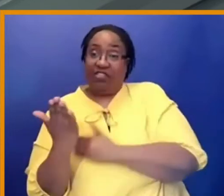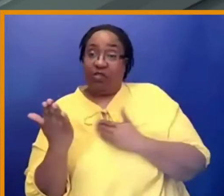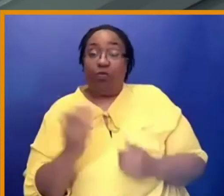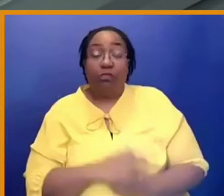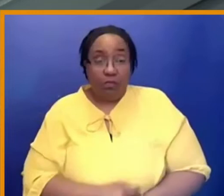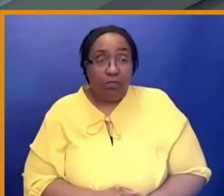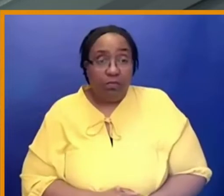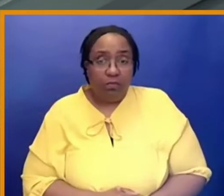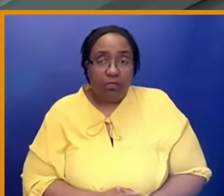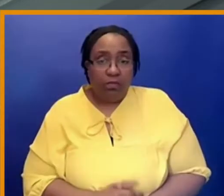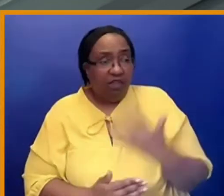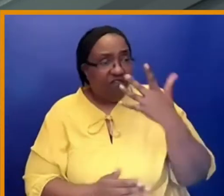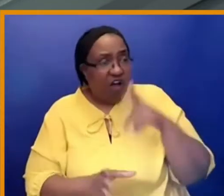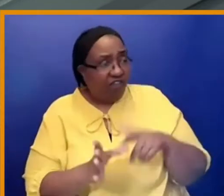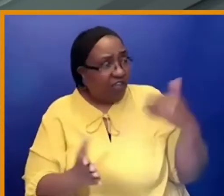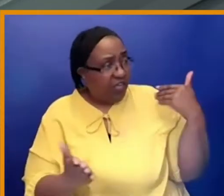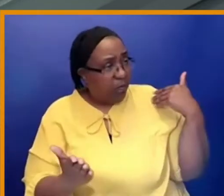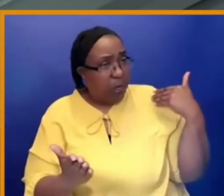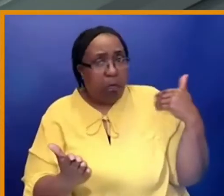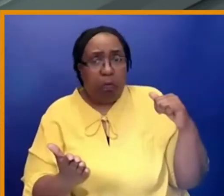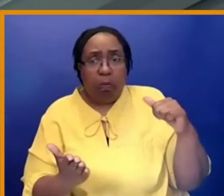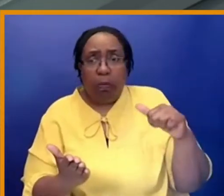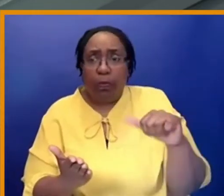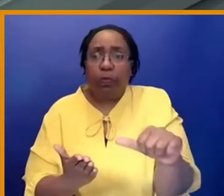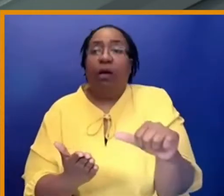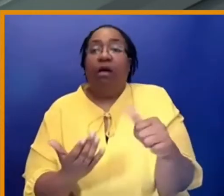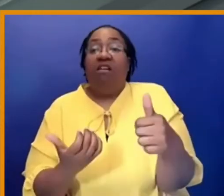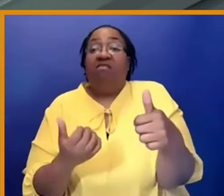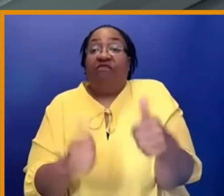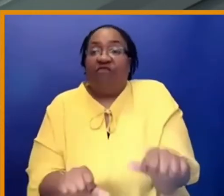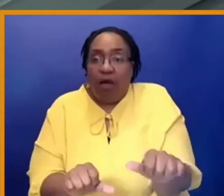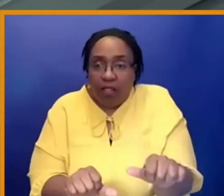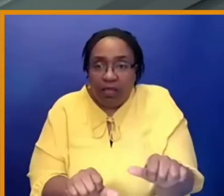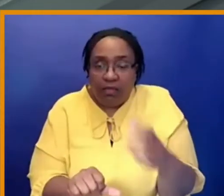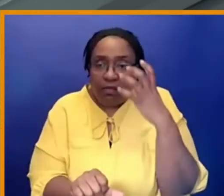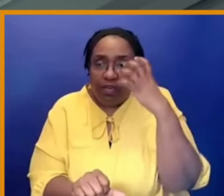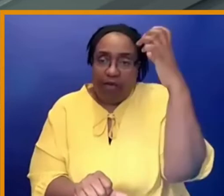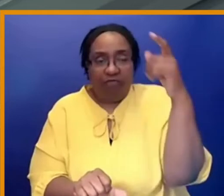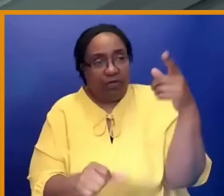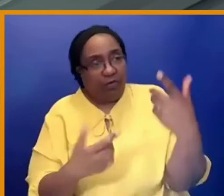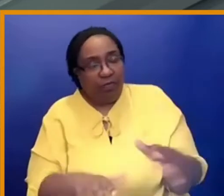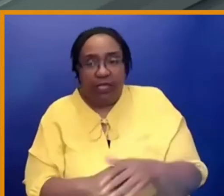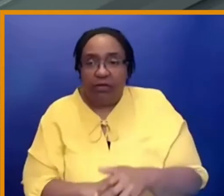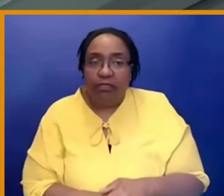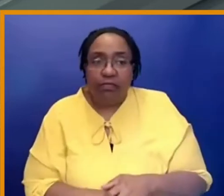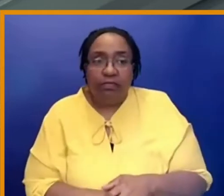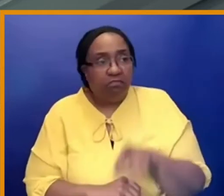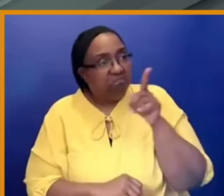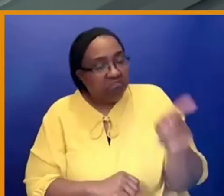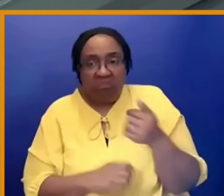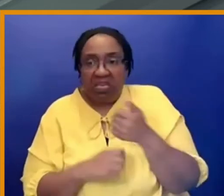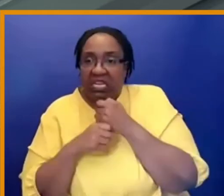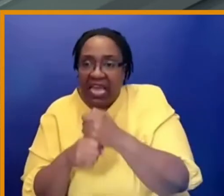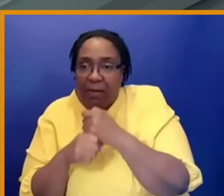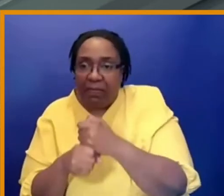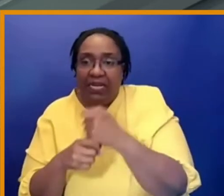the government has finally done that. In no small part, thanks to the campaigning of Kate Parminter at